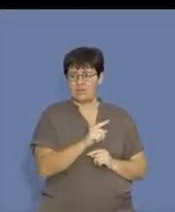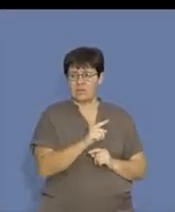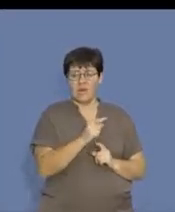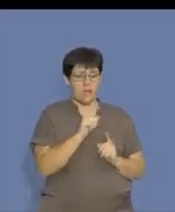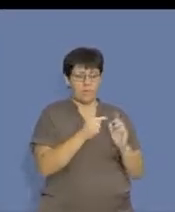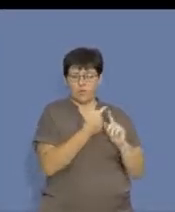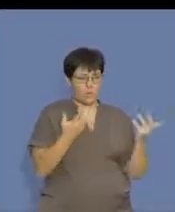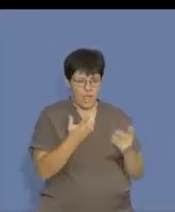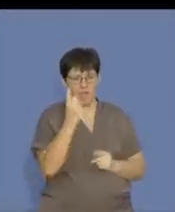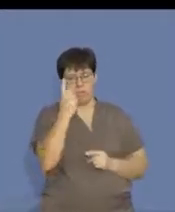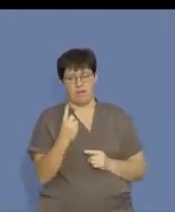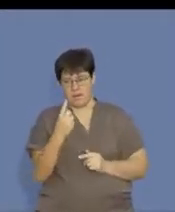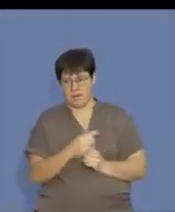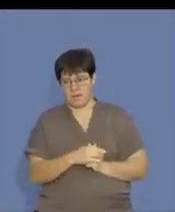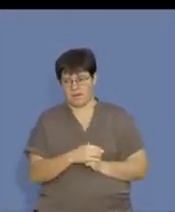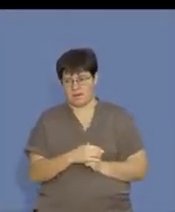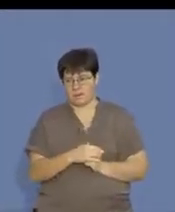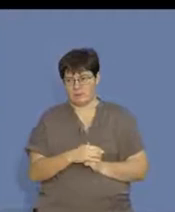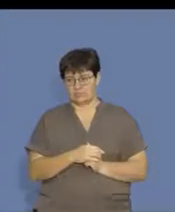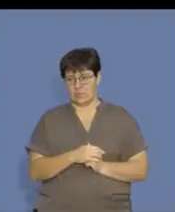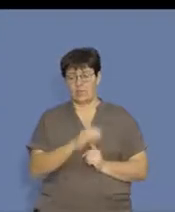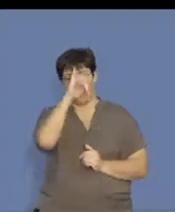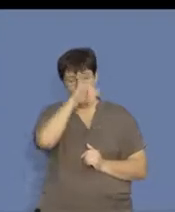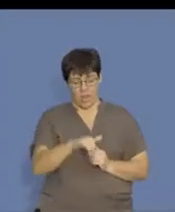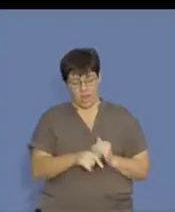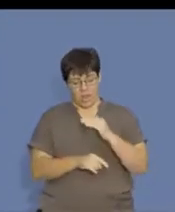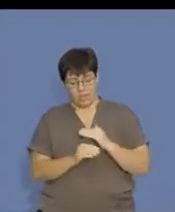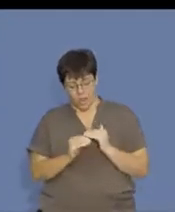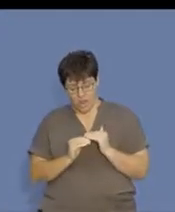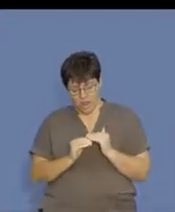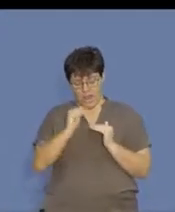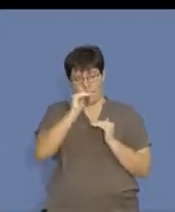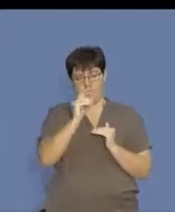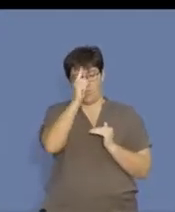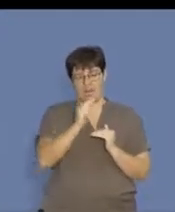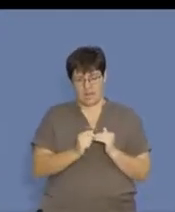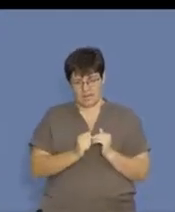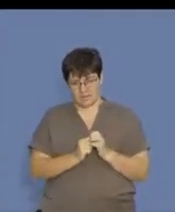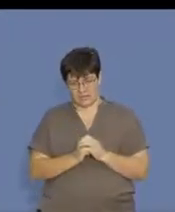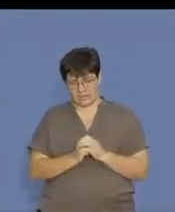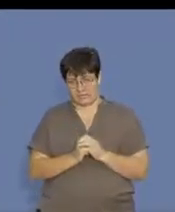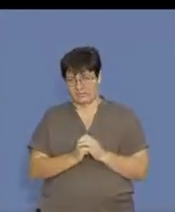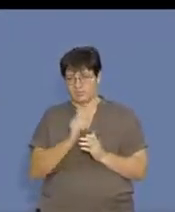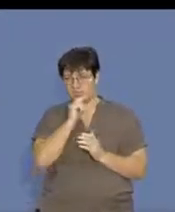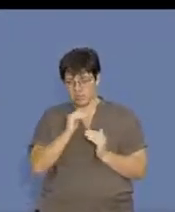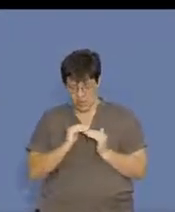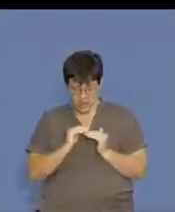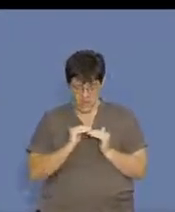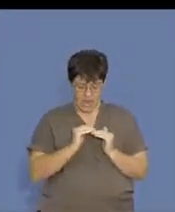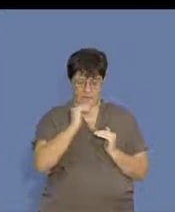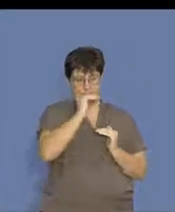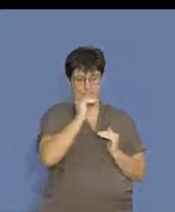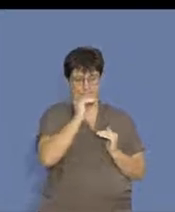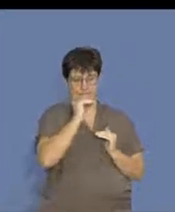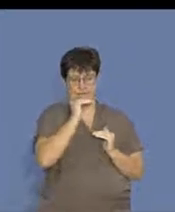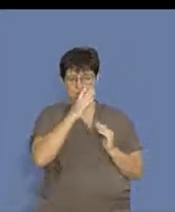crossing at point 1. Right, on the y-axis. That's what it simply means. So that's why I'm saying you shift it 1